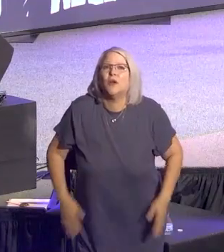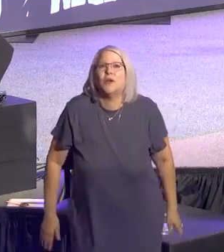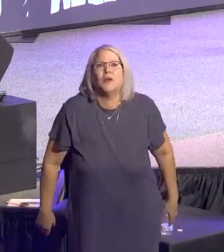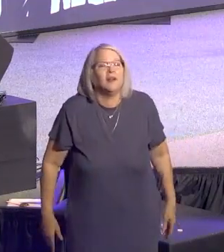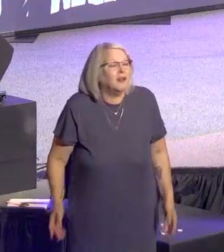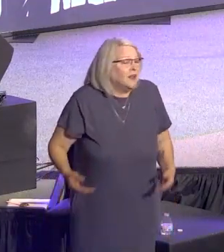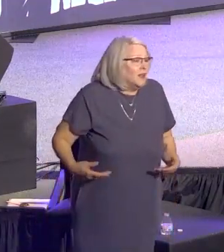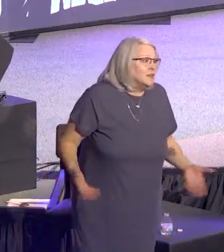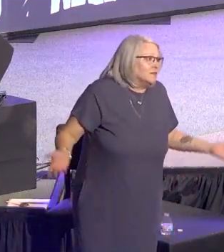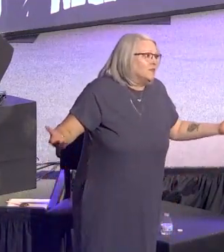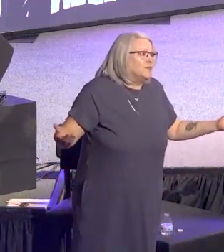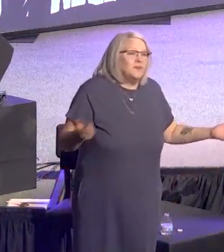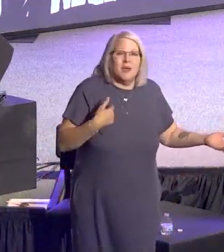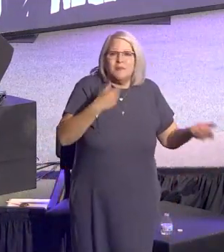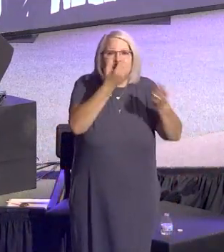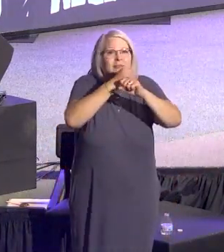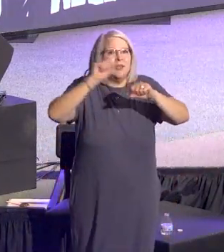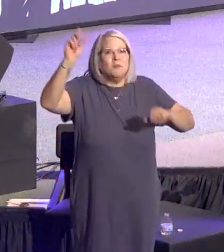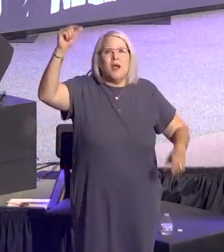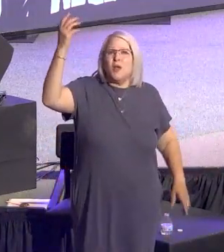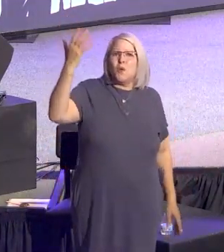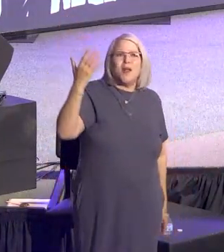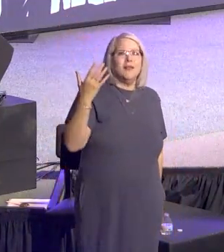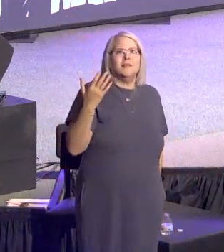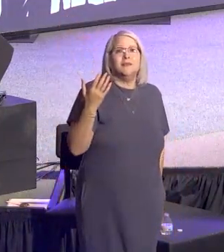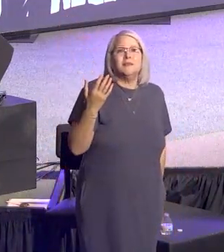by grace. Forgive me.